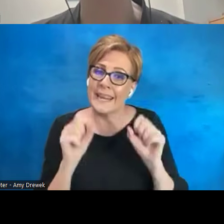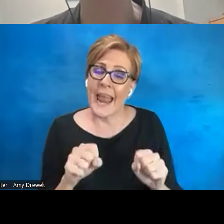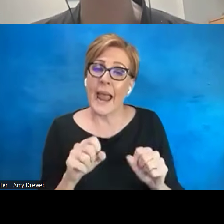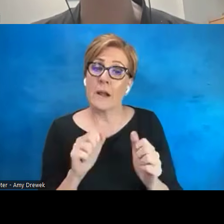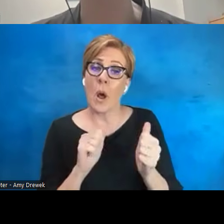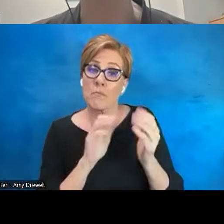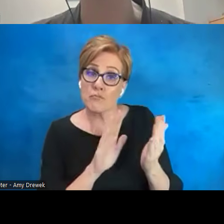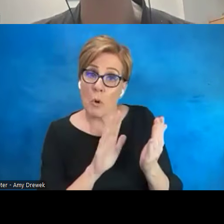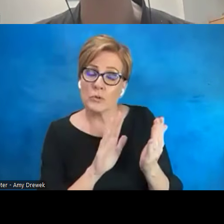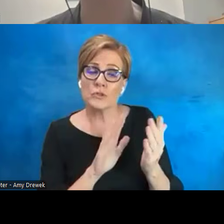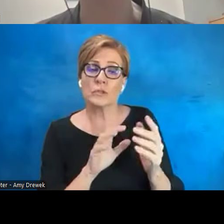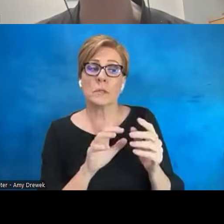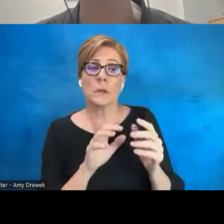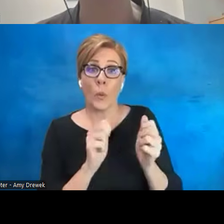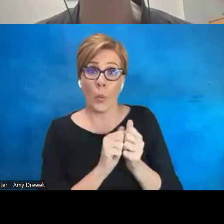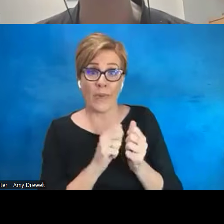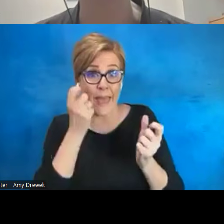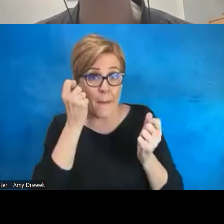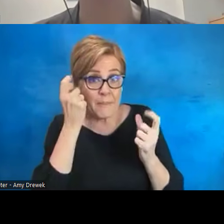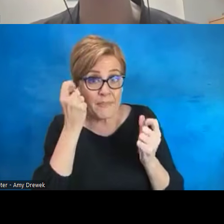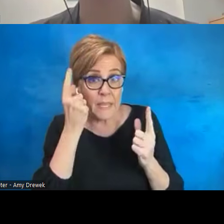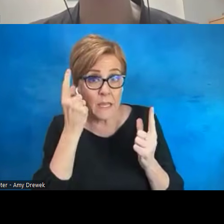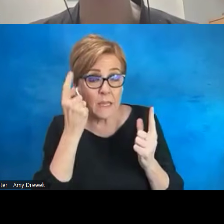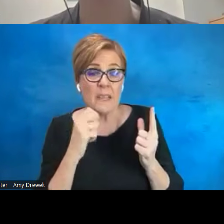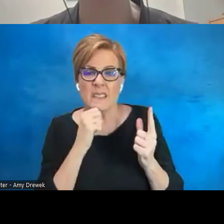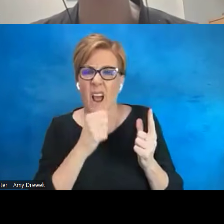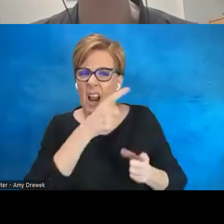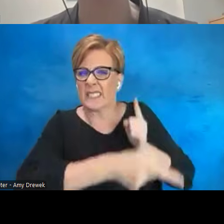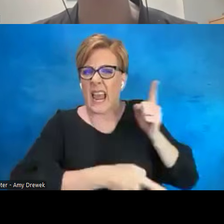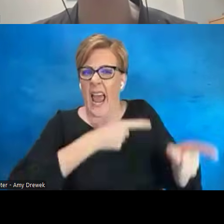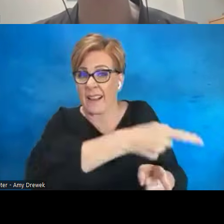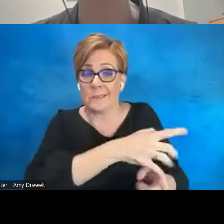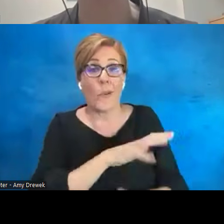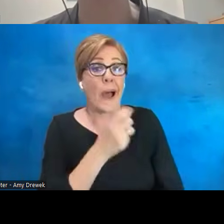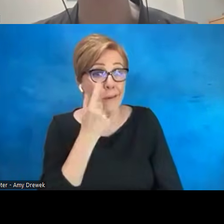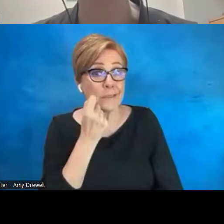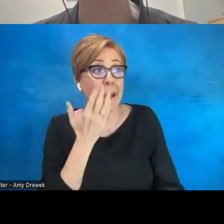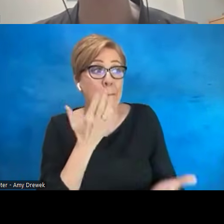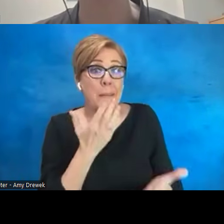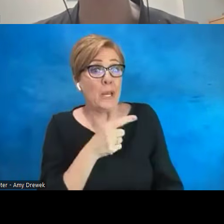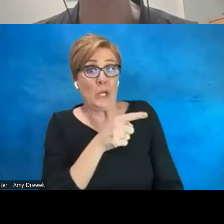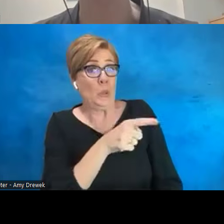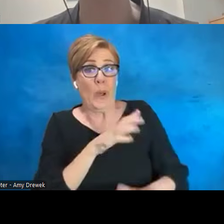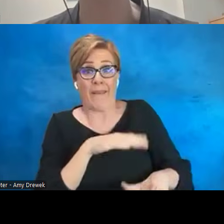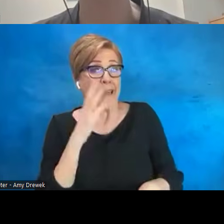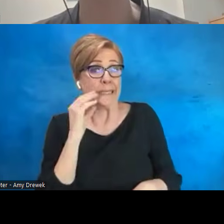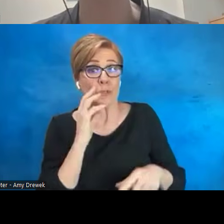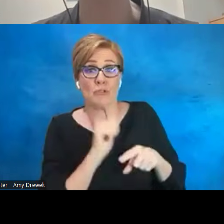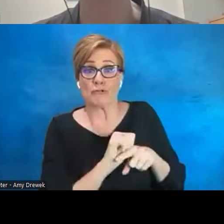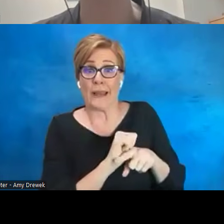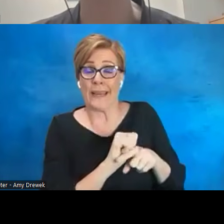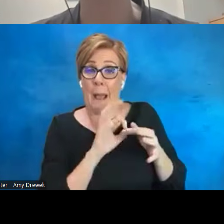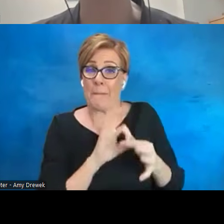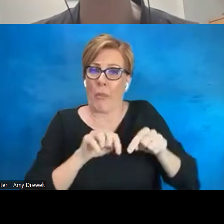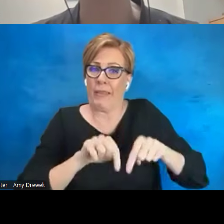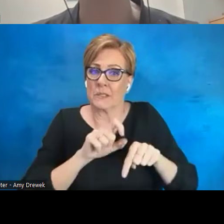than attacking them, but to say like, I understand you may not have gotten training on this question I'm asking about. Like I think